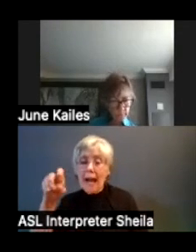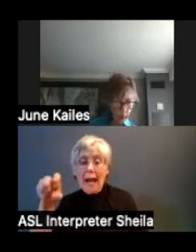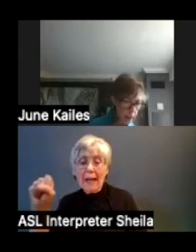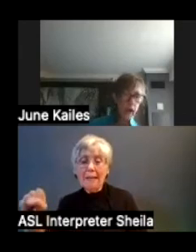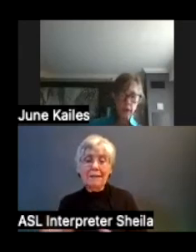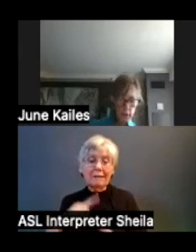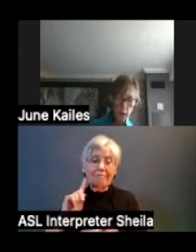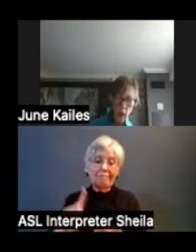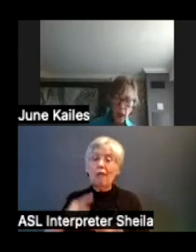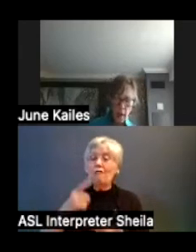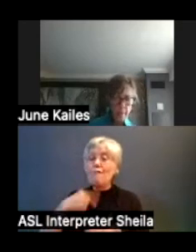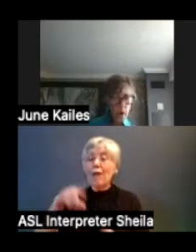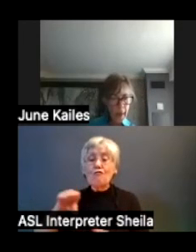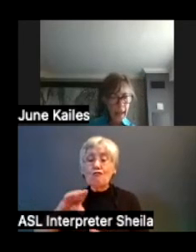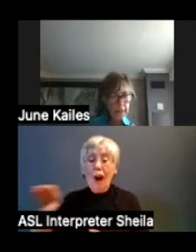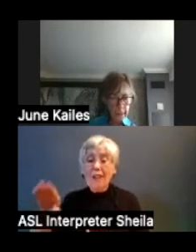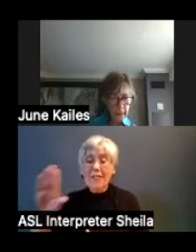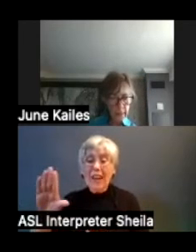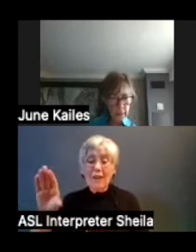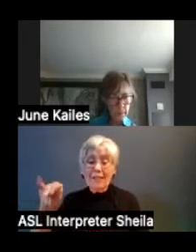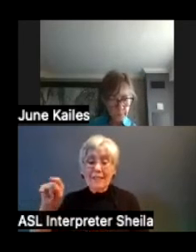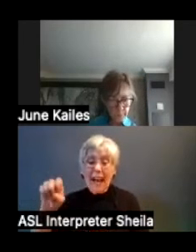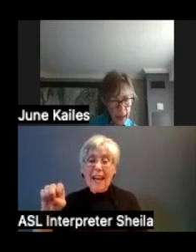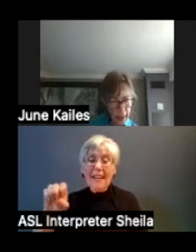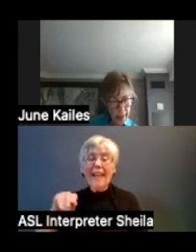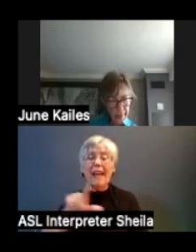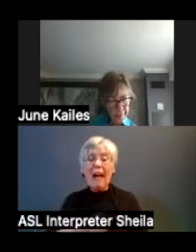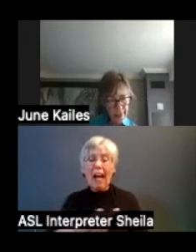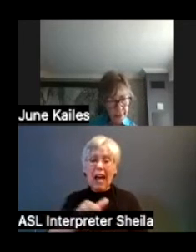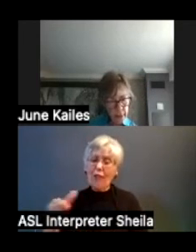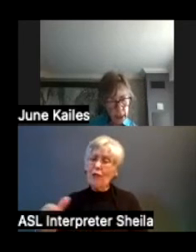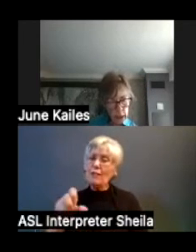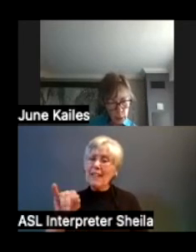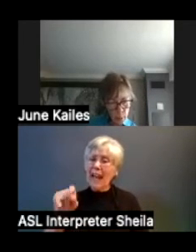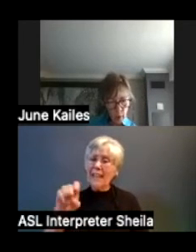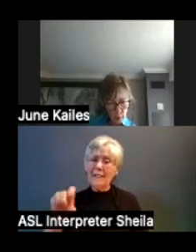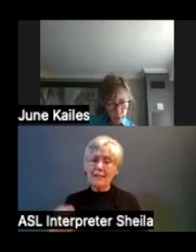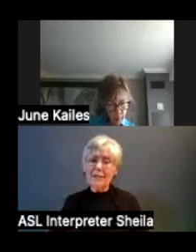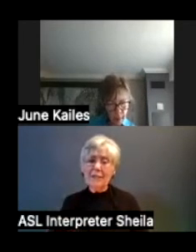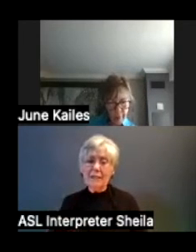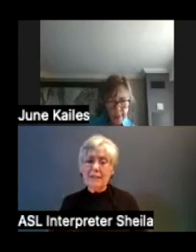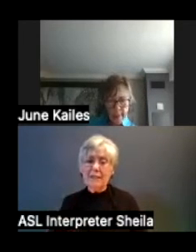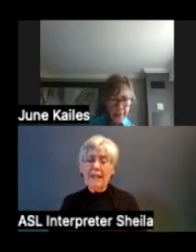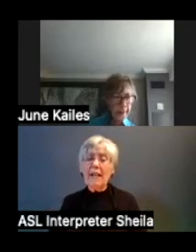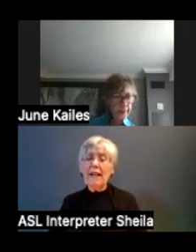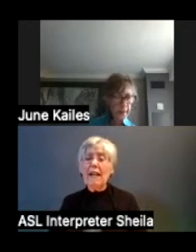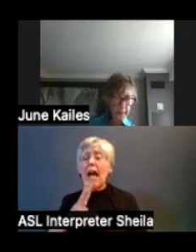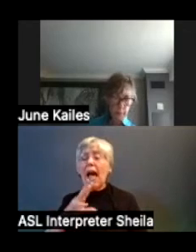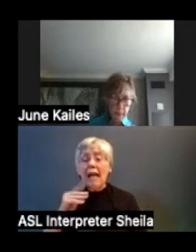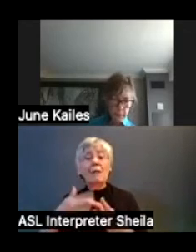on other VOAS sites, and that you all apply